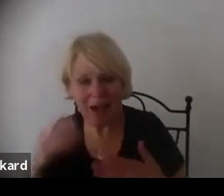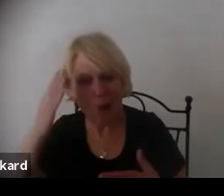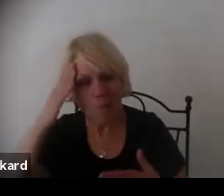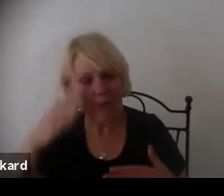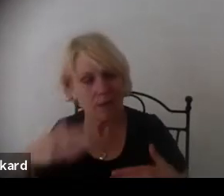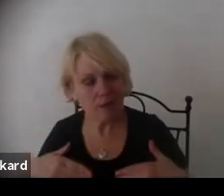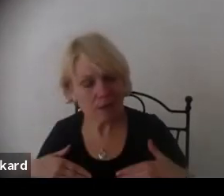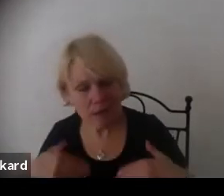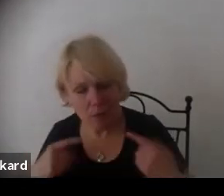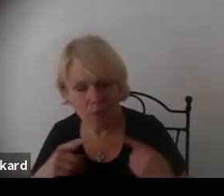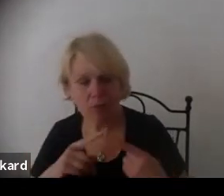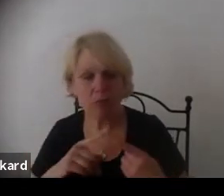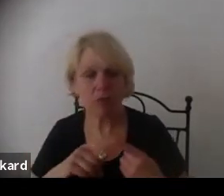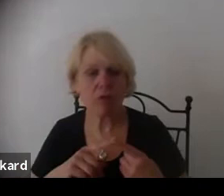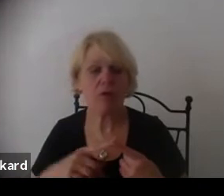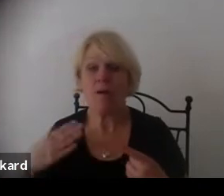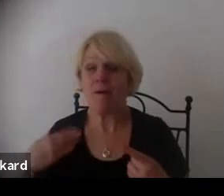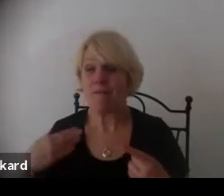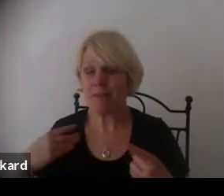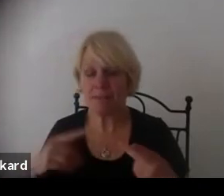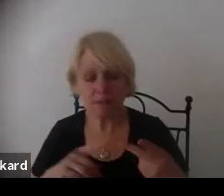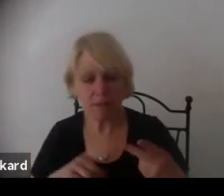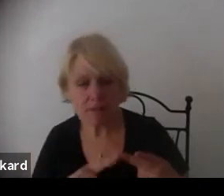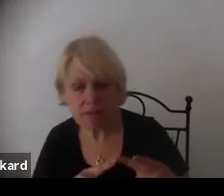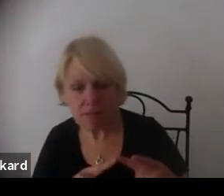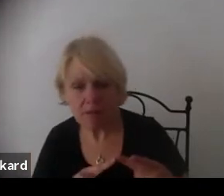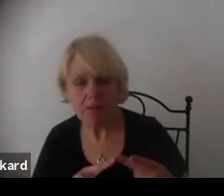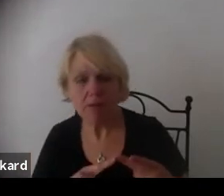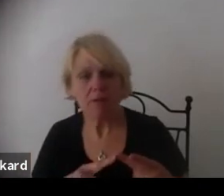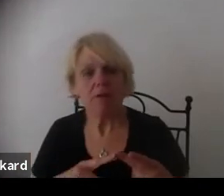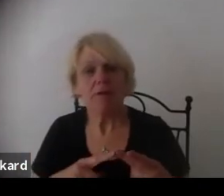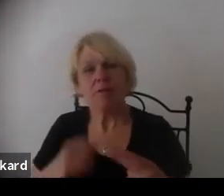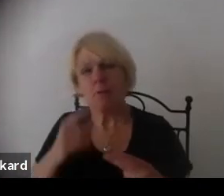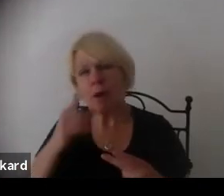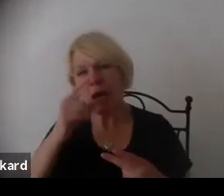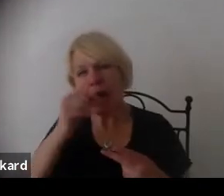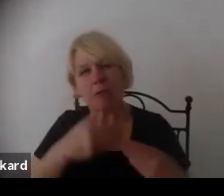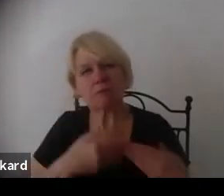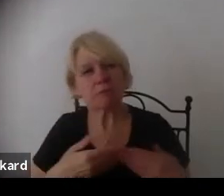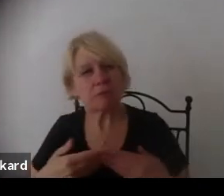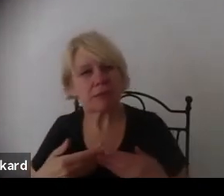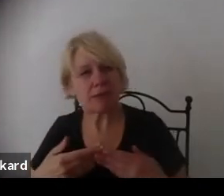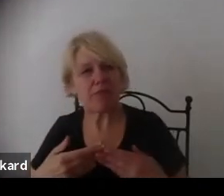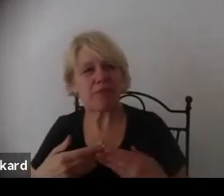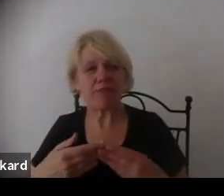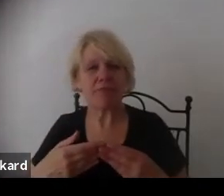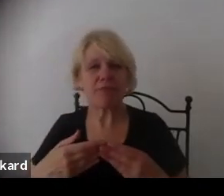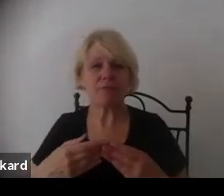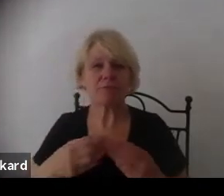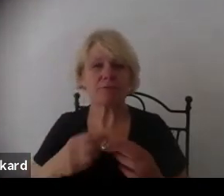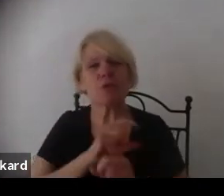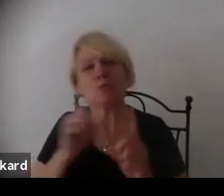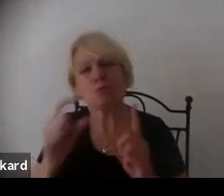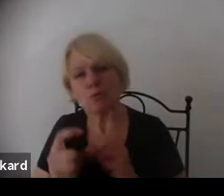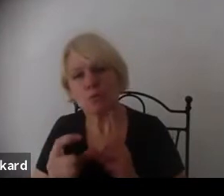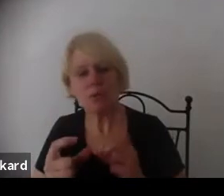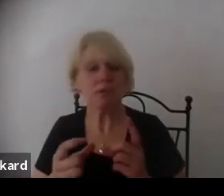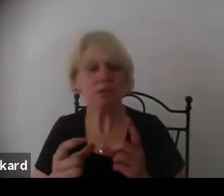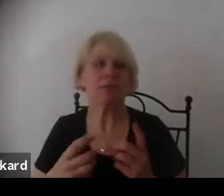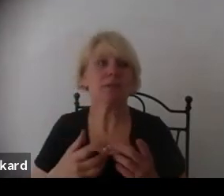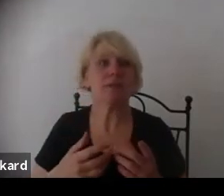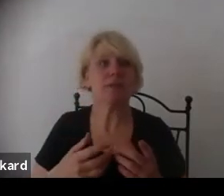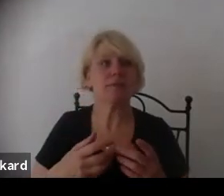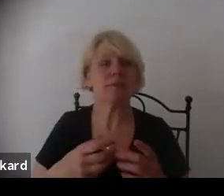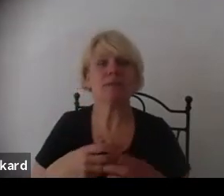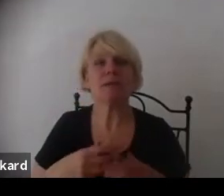health conditions to provide more joined up care. So the buzzword you may have read about in the papers is called integrated care. So it's